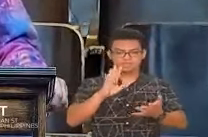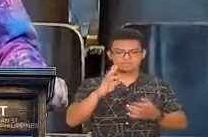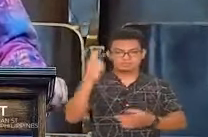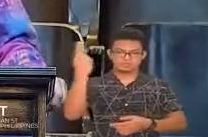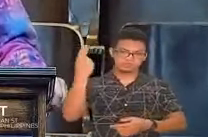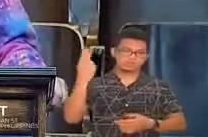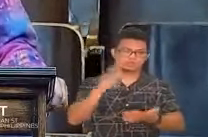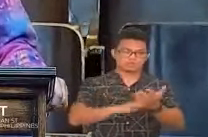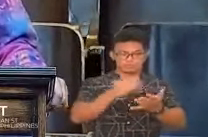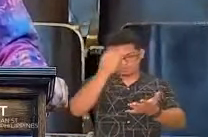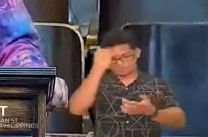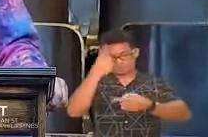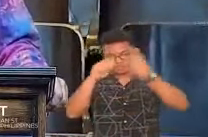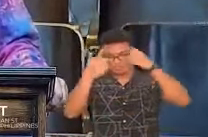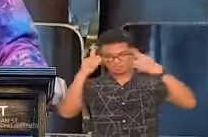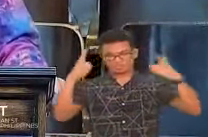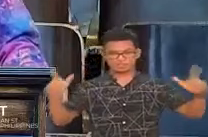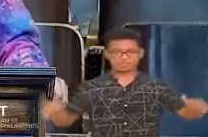Amen?